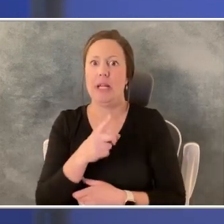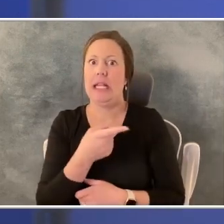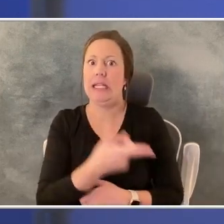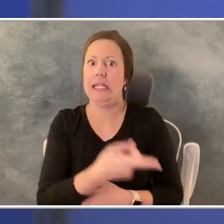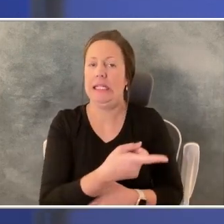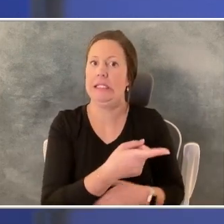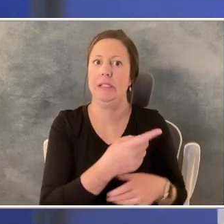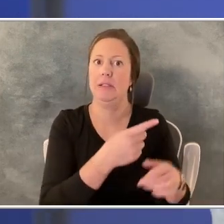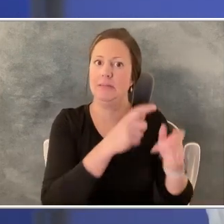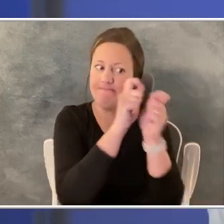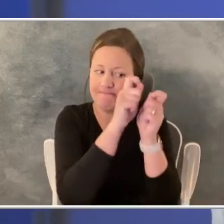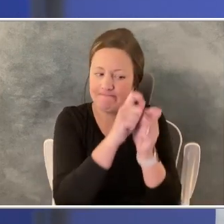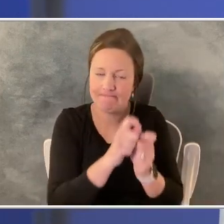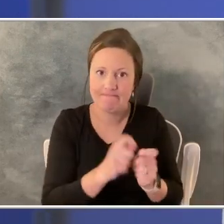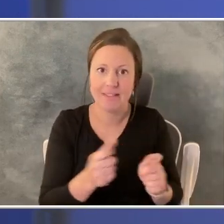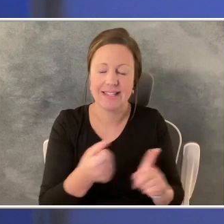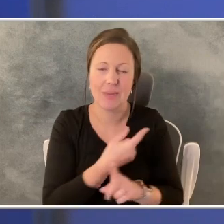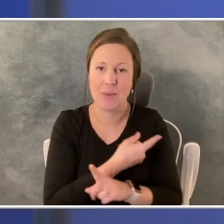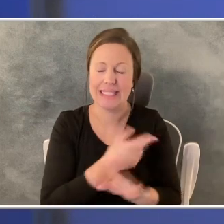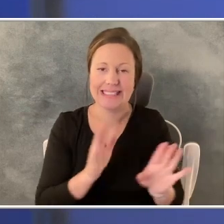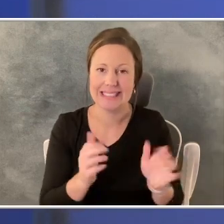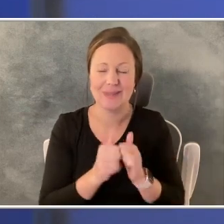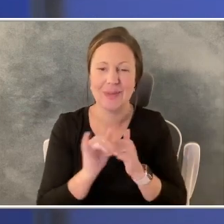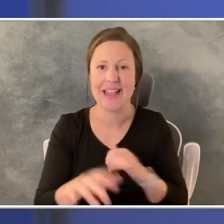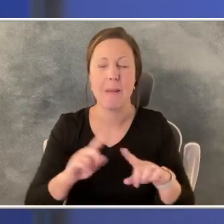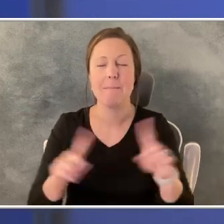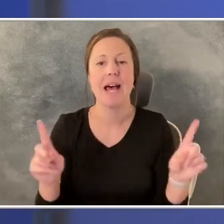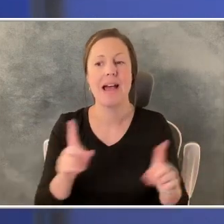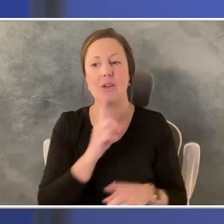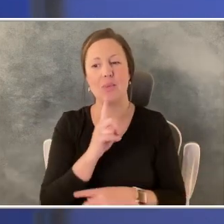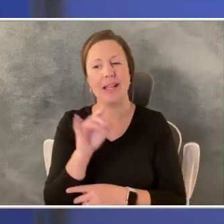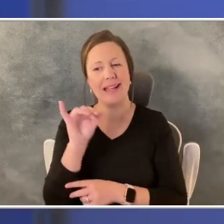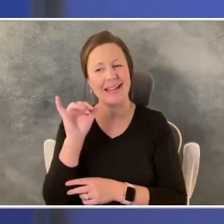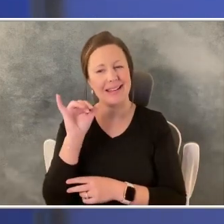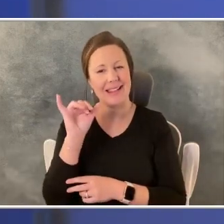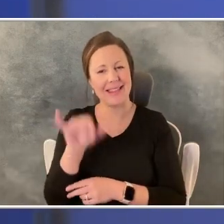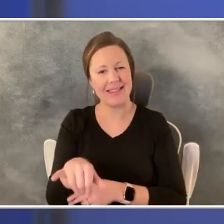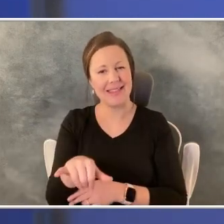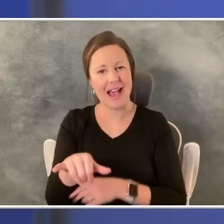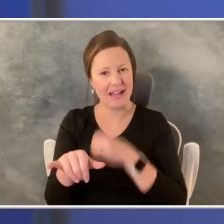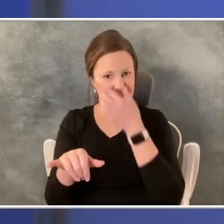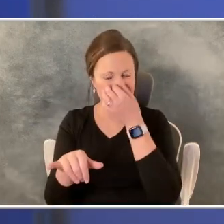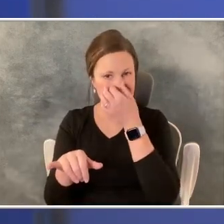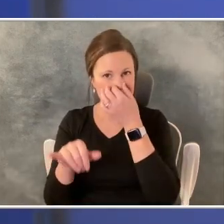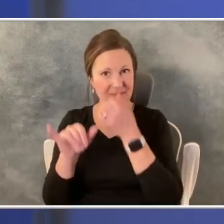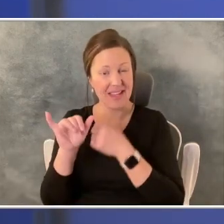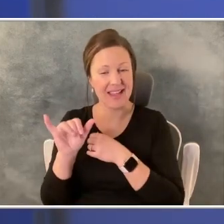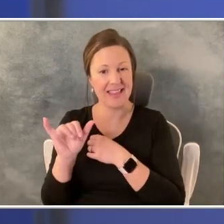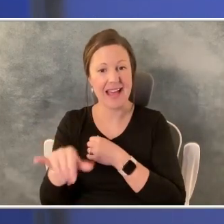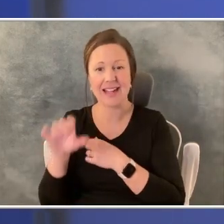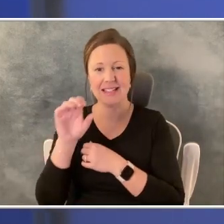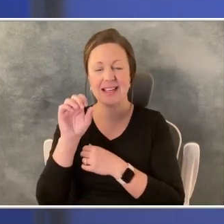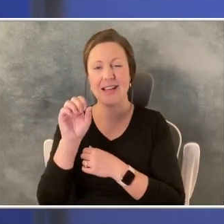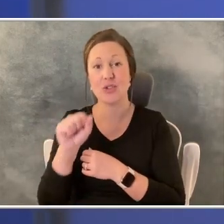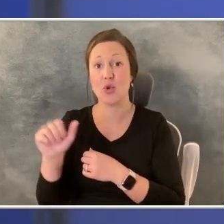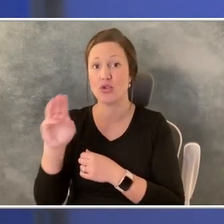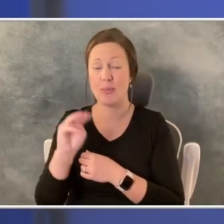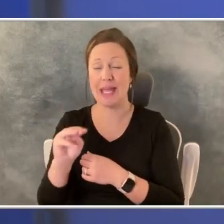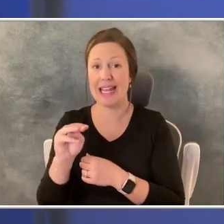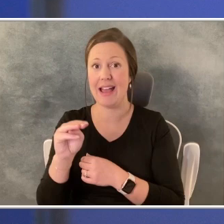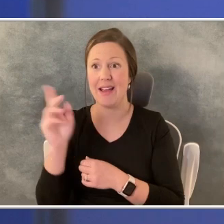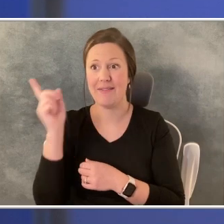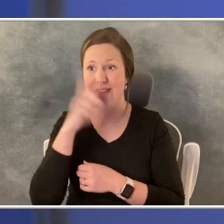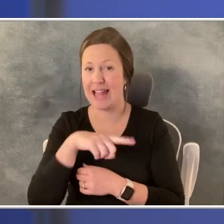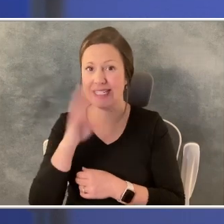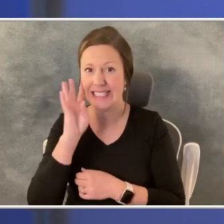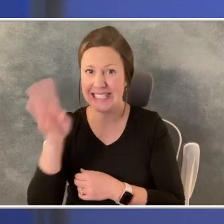the weeds here, but that's I live on social media now, so that is a social media fallacy, and I don't want people to think